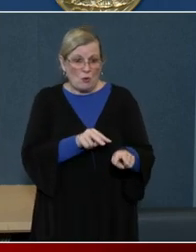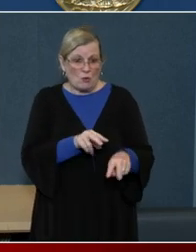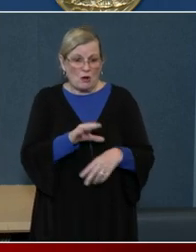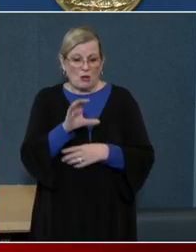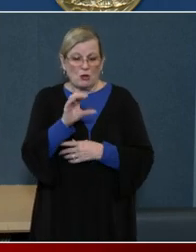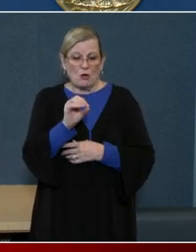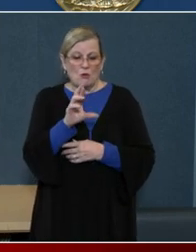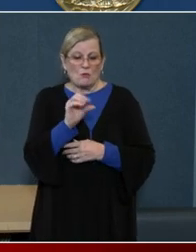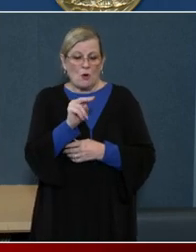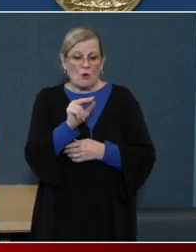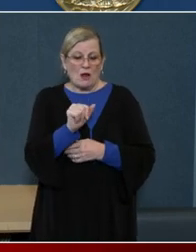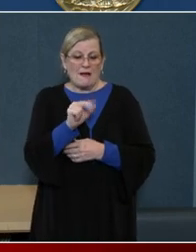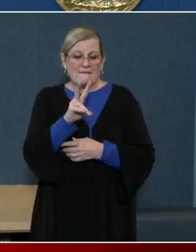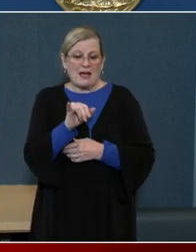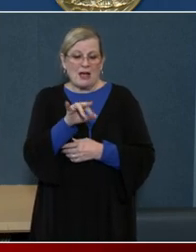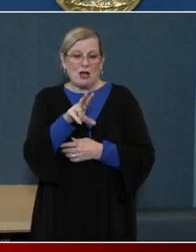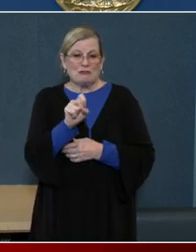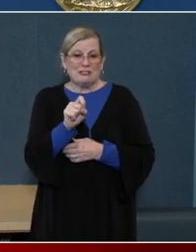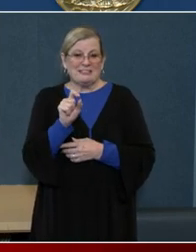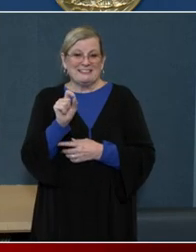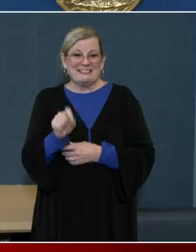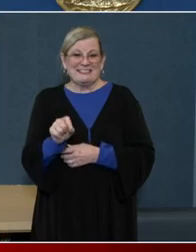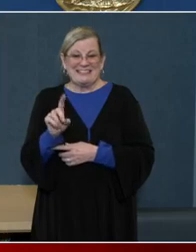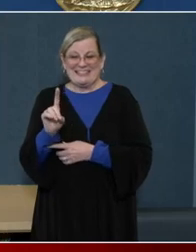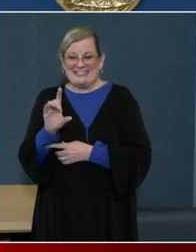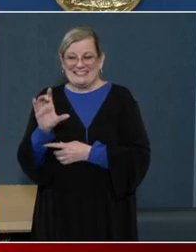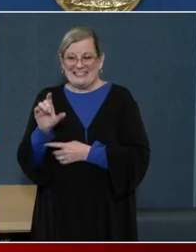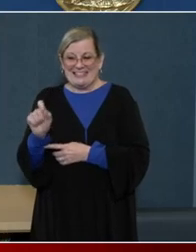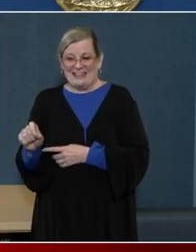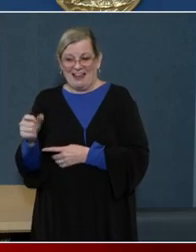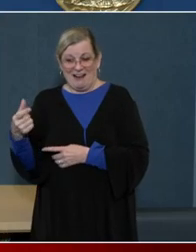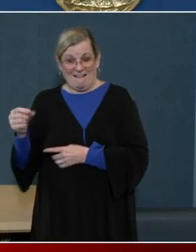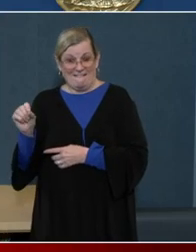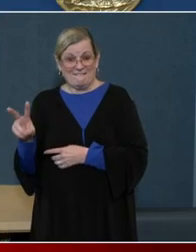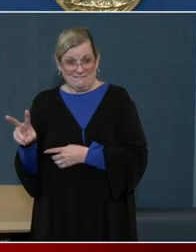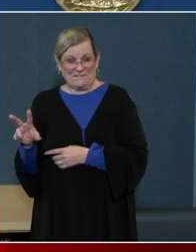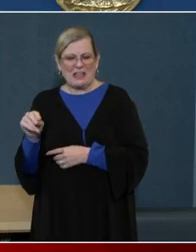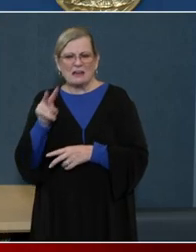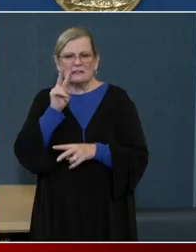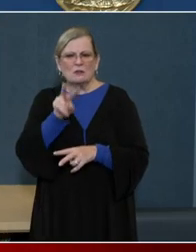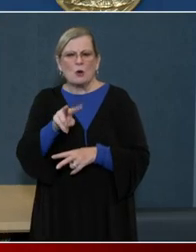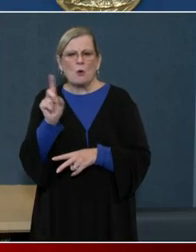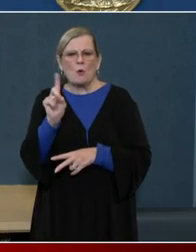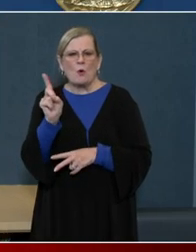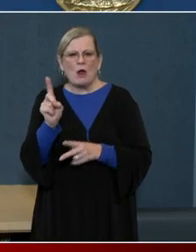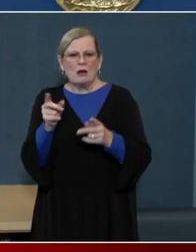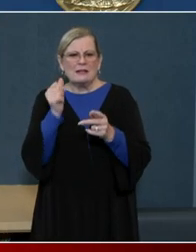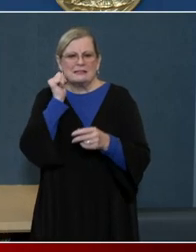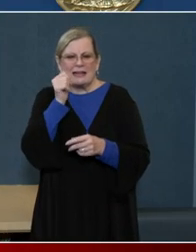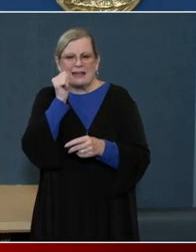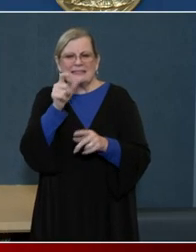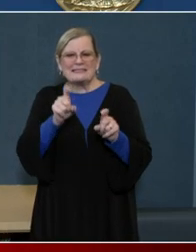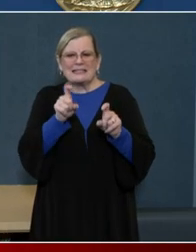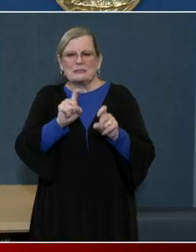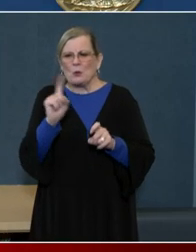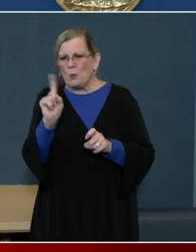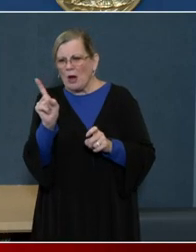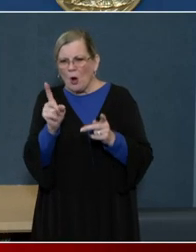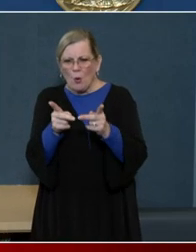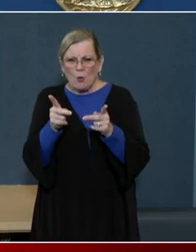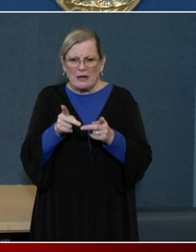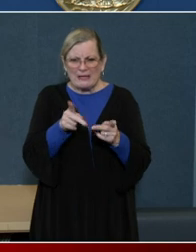coronavirus.dc.gov for our daily testing locations. Starting today, we are making slight adjustments to